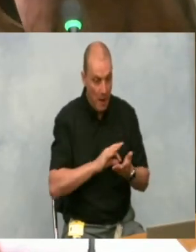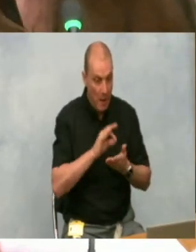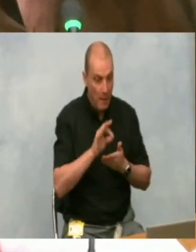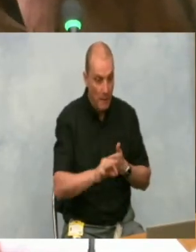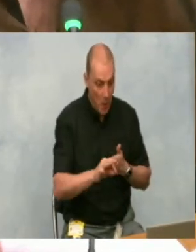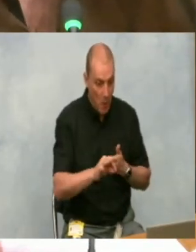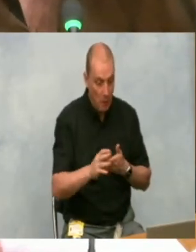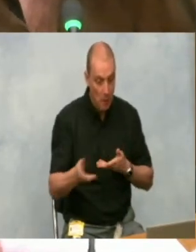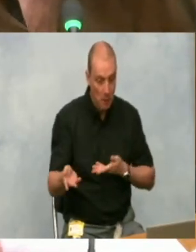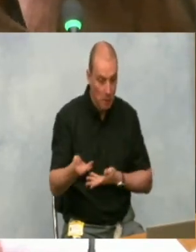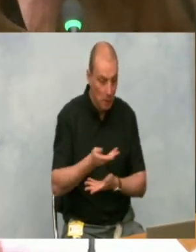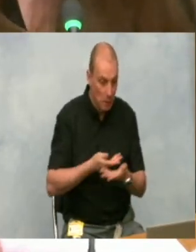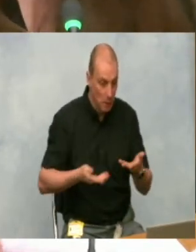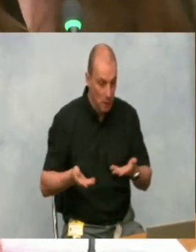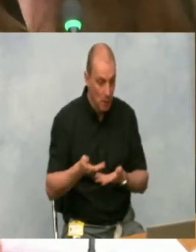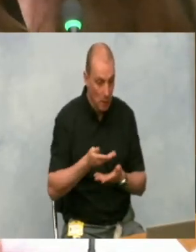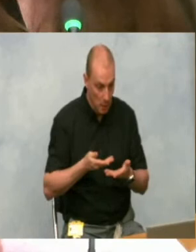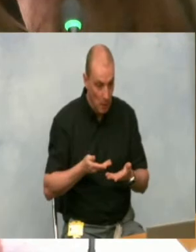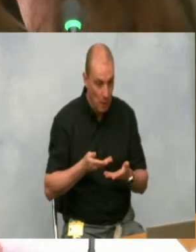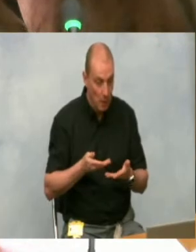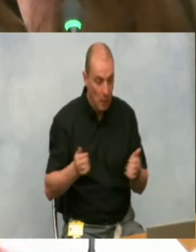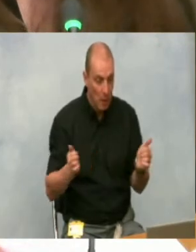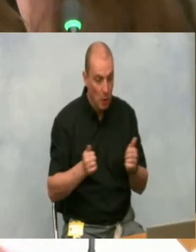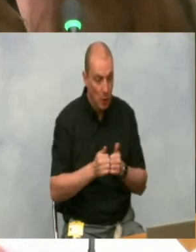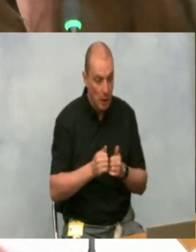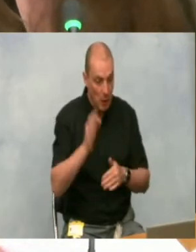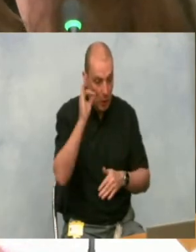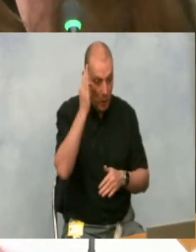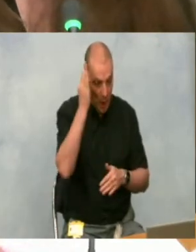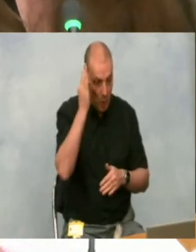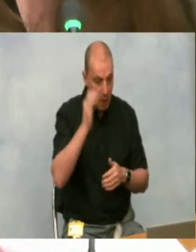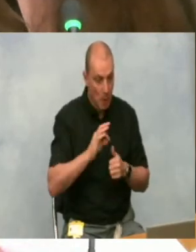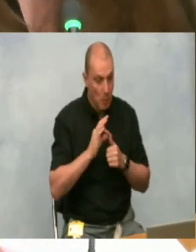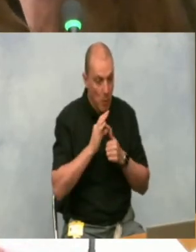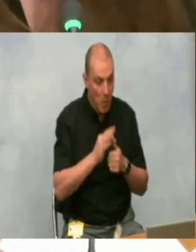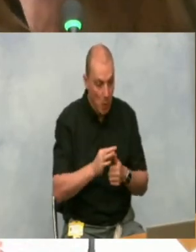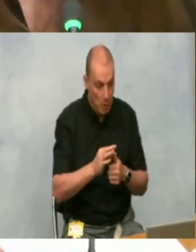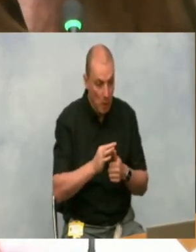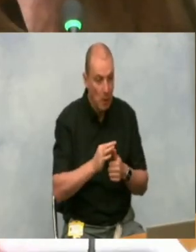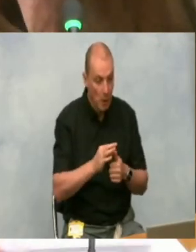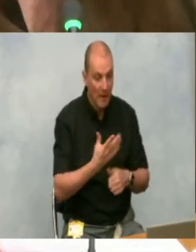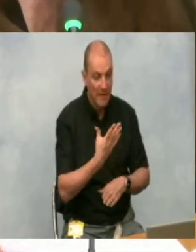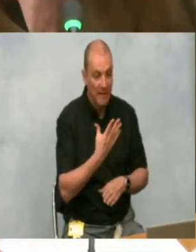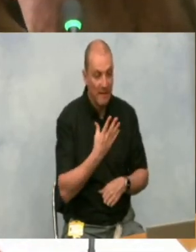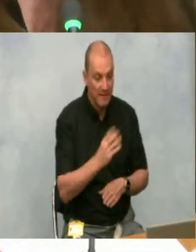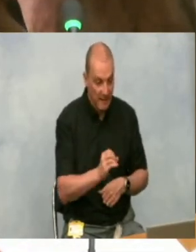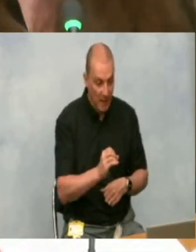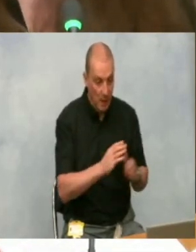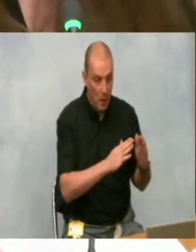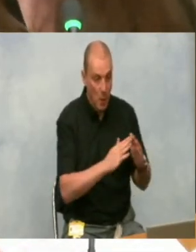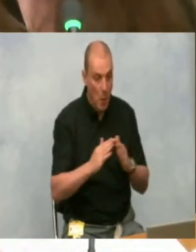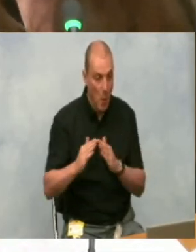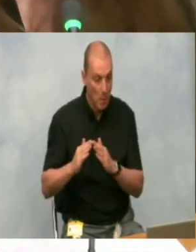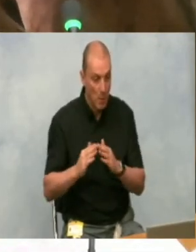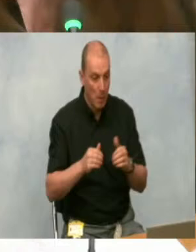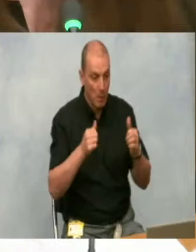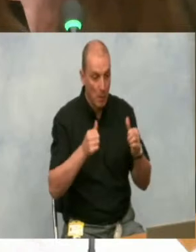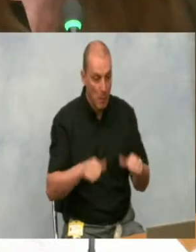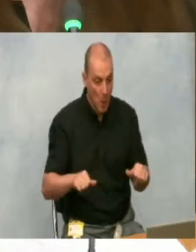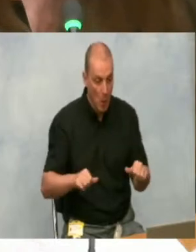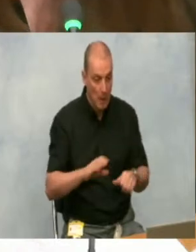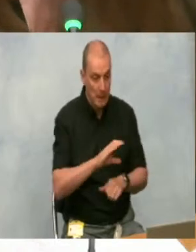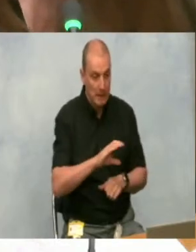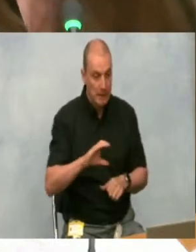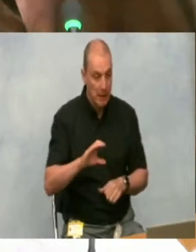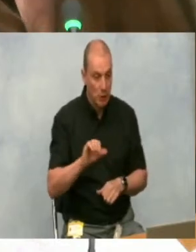Taylor Wimpey around a turnkey arrangement with the council, a proposal was assessed which would see 50 homes delivered. As noted in section